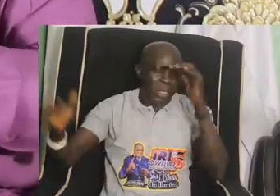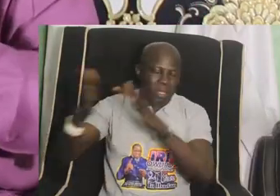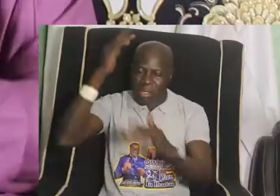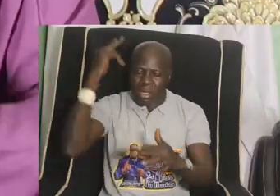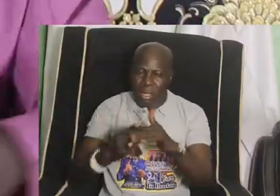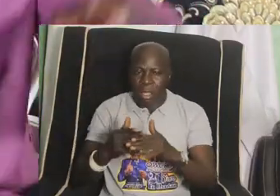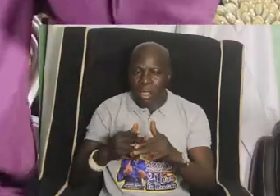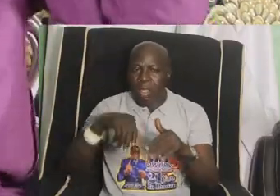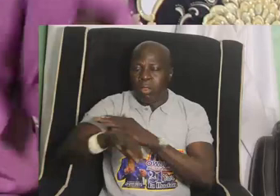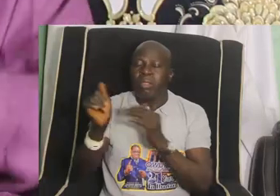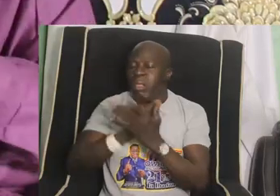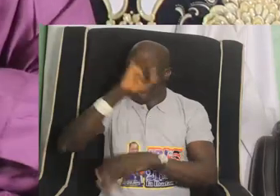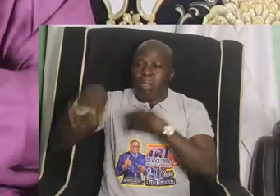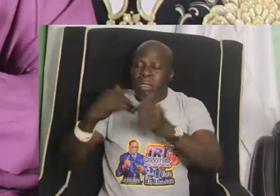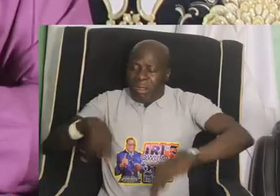Your will never be